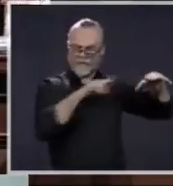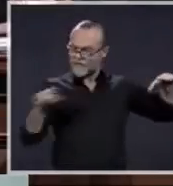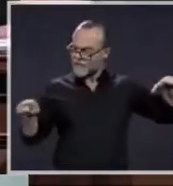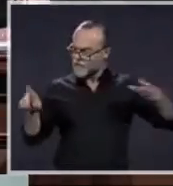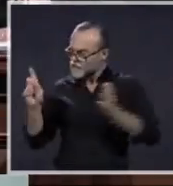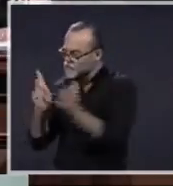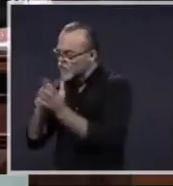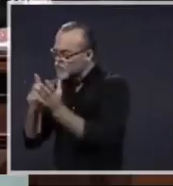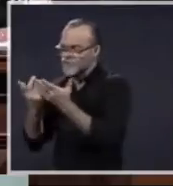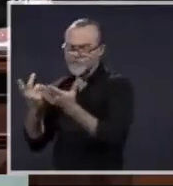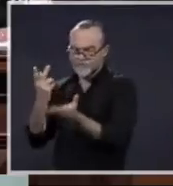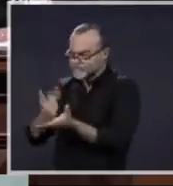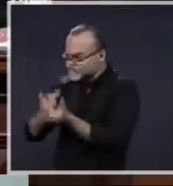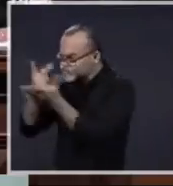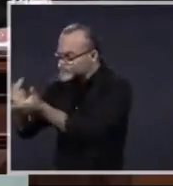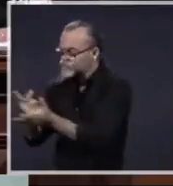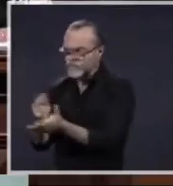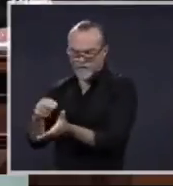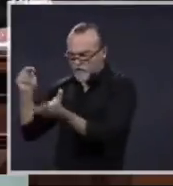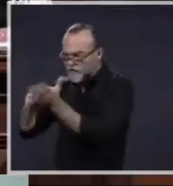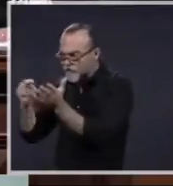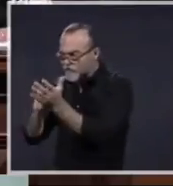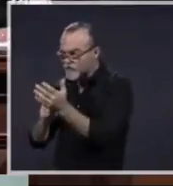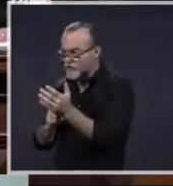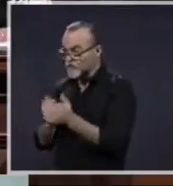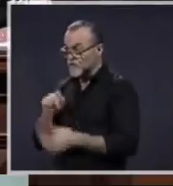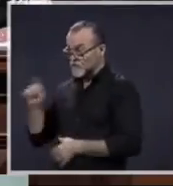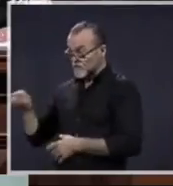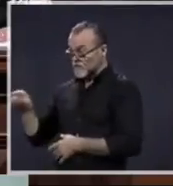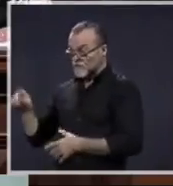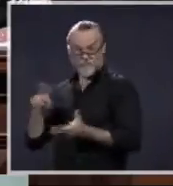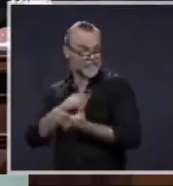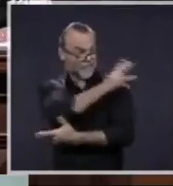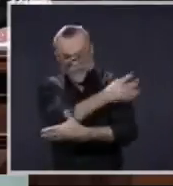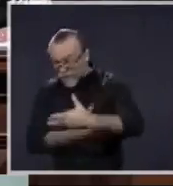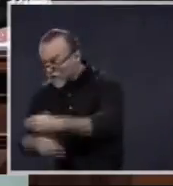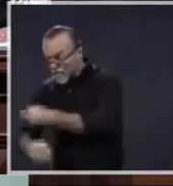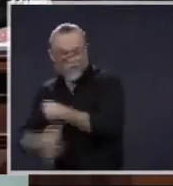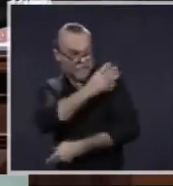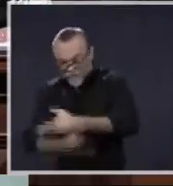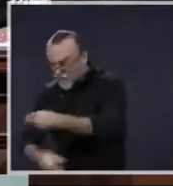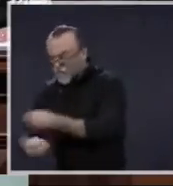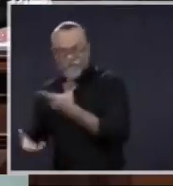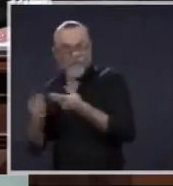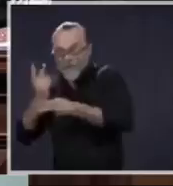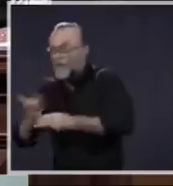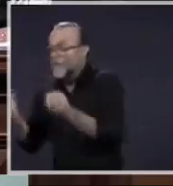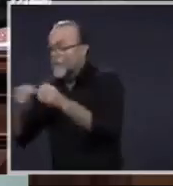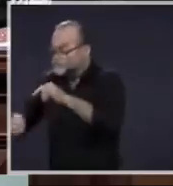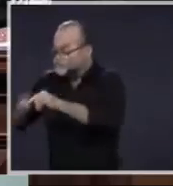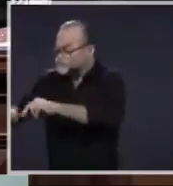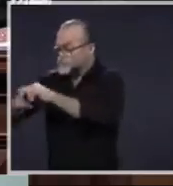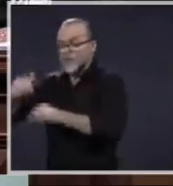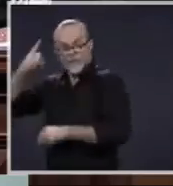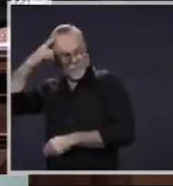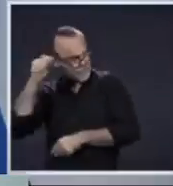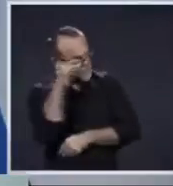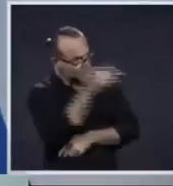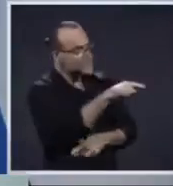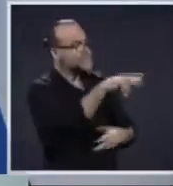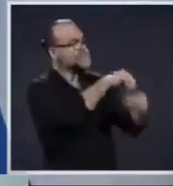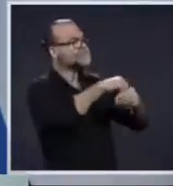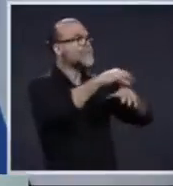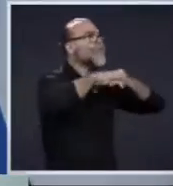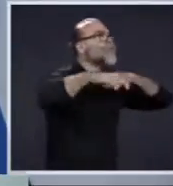the 2 meters must be a social norm. So actually, with no aggressivity, I think it's important to say